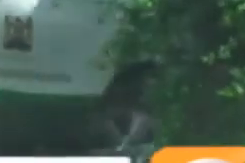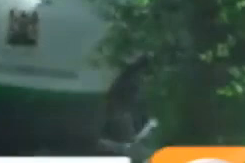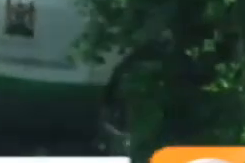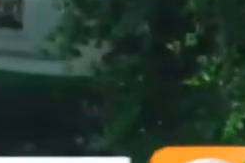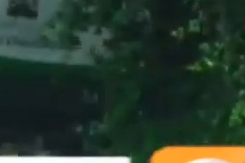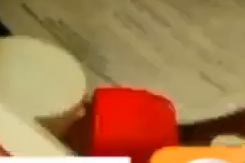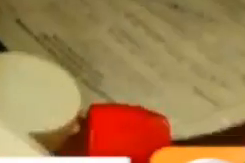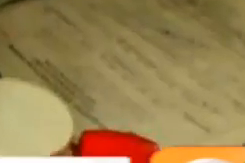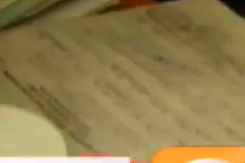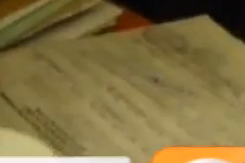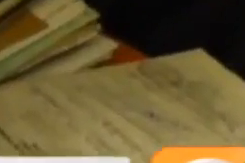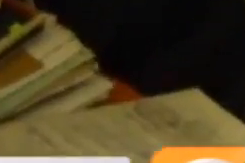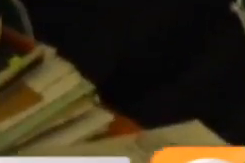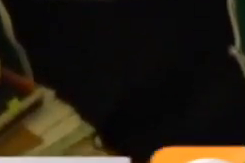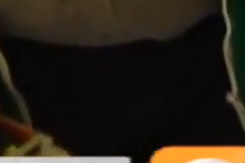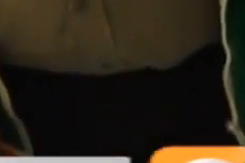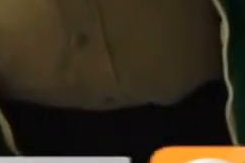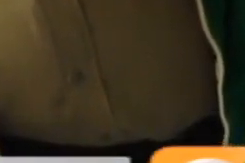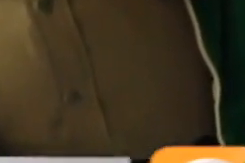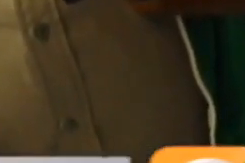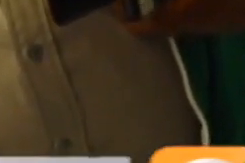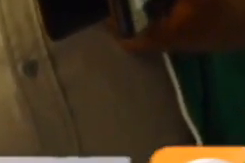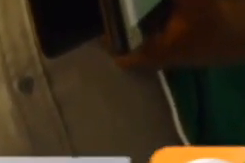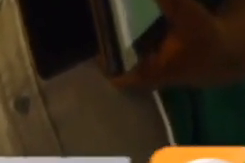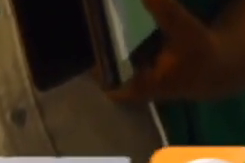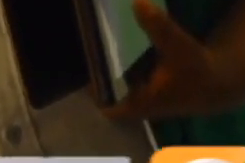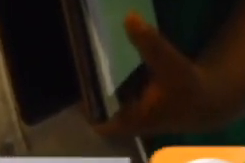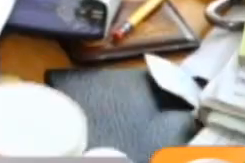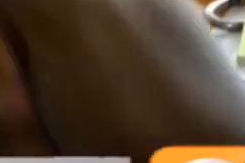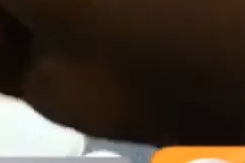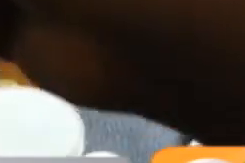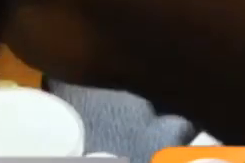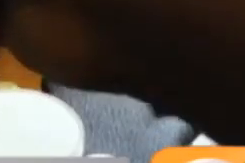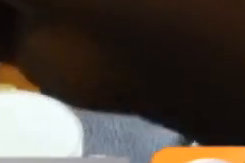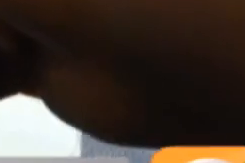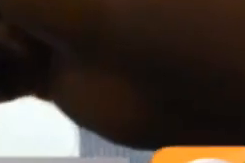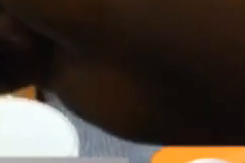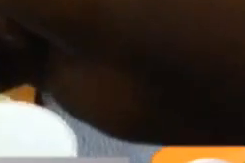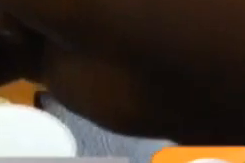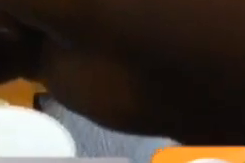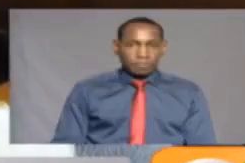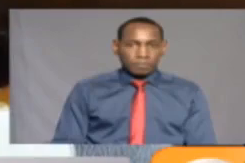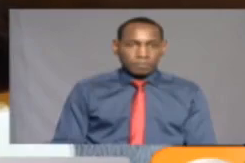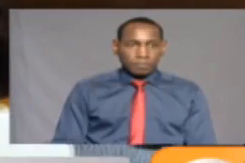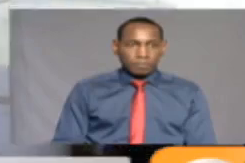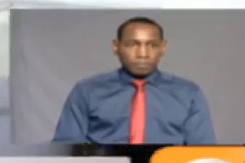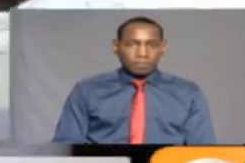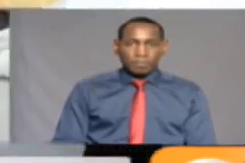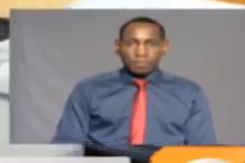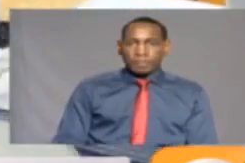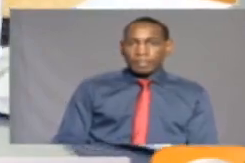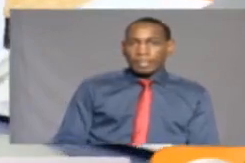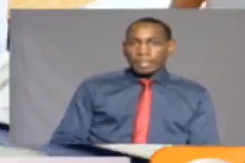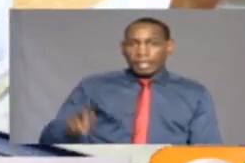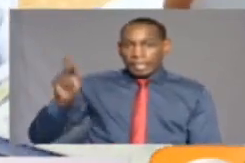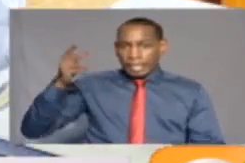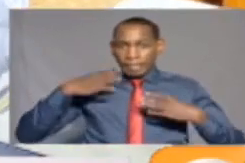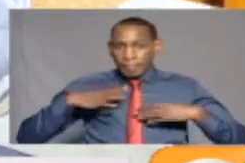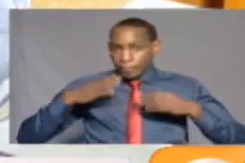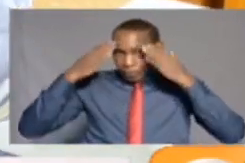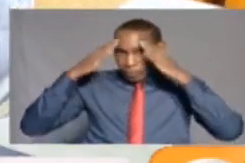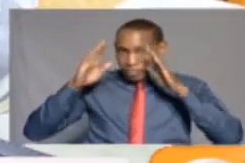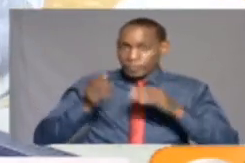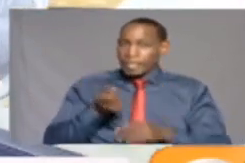The Pharmacy and Poisons Board was hot on the heels of herbal clinics selling dangerous medicine to unsuspecting Kenyans. Sir,